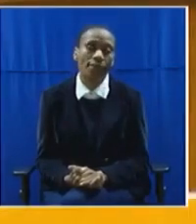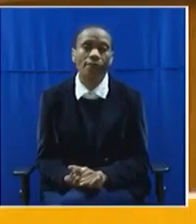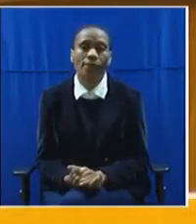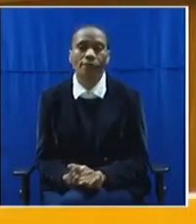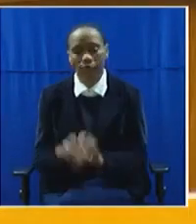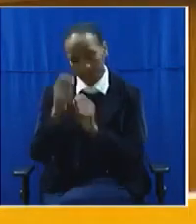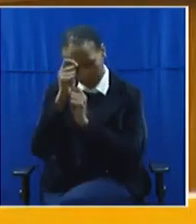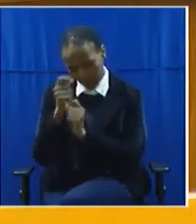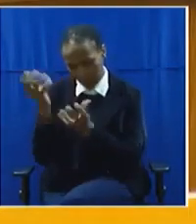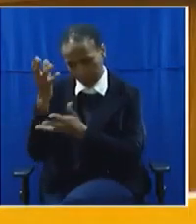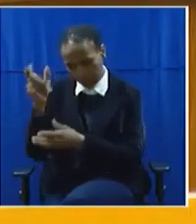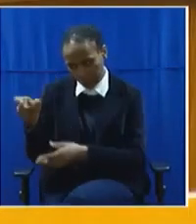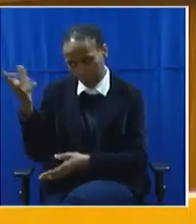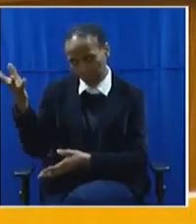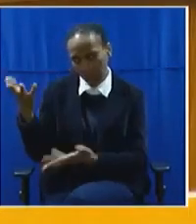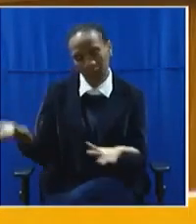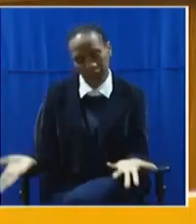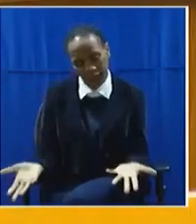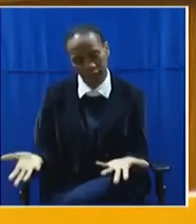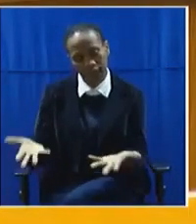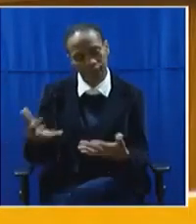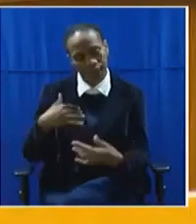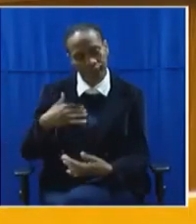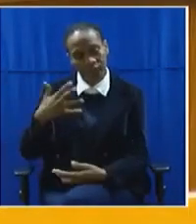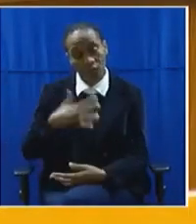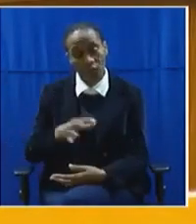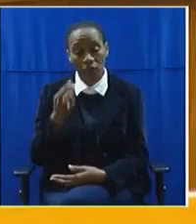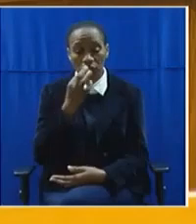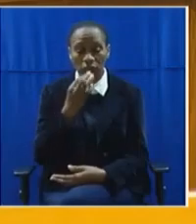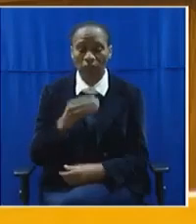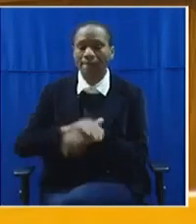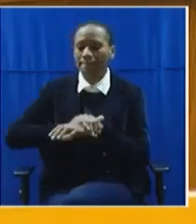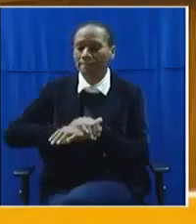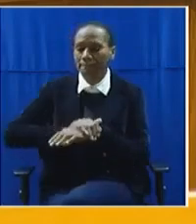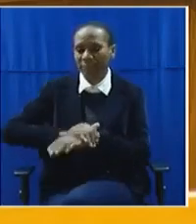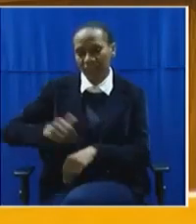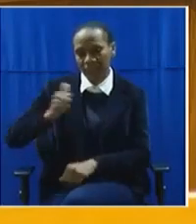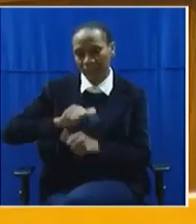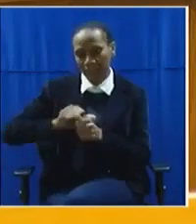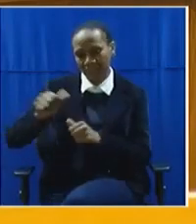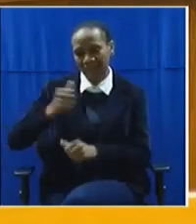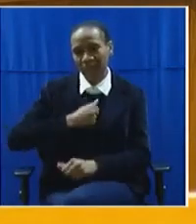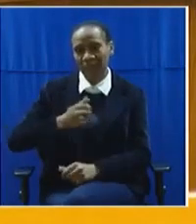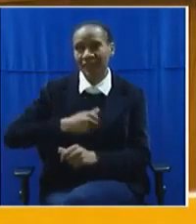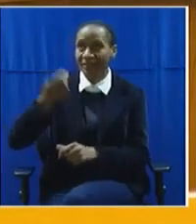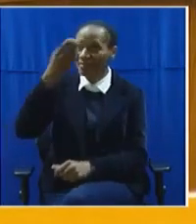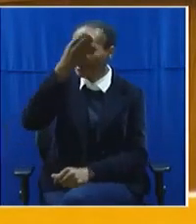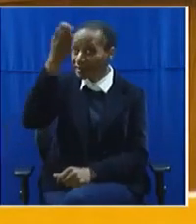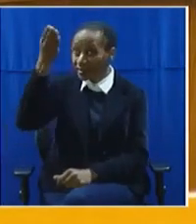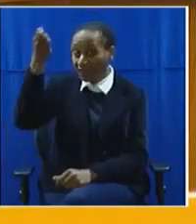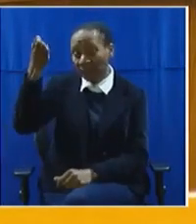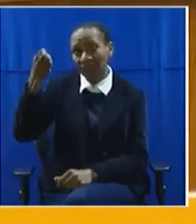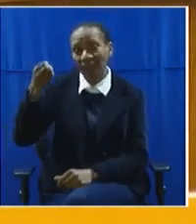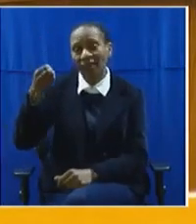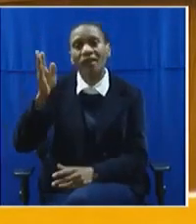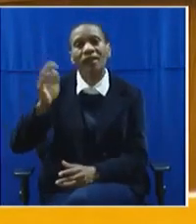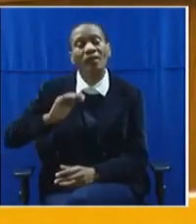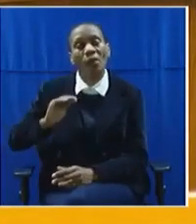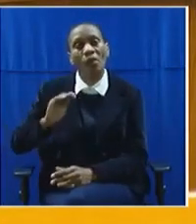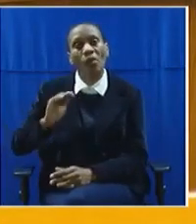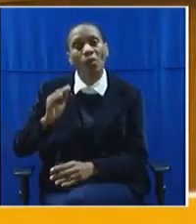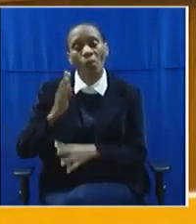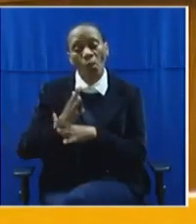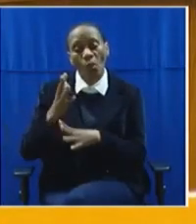Honourable Speaker, allow me to quickly greet one of my best friends in the gallery, Erika Joubert. She's here with one of her colleagues,